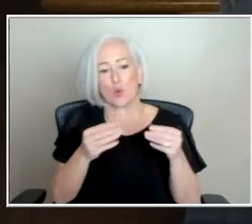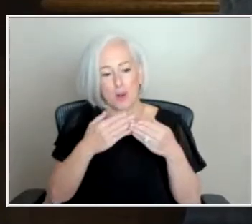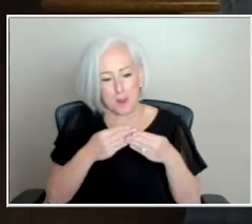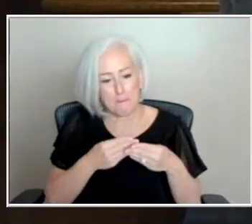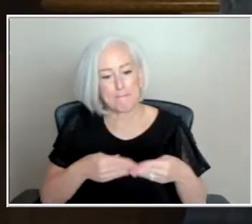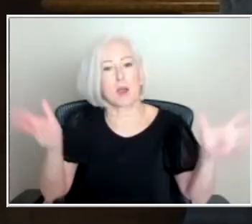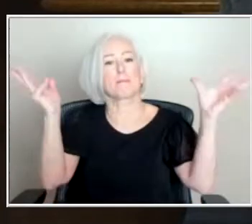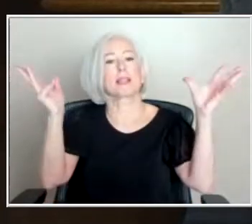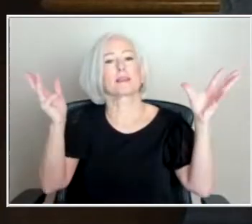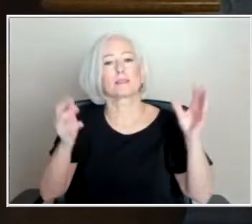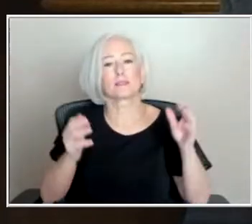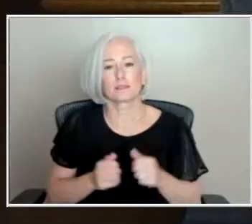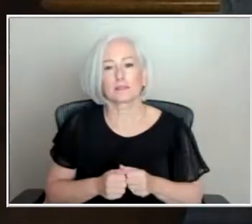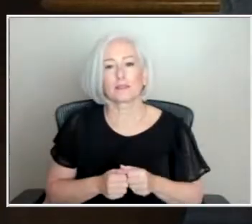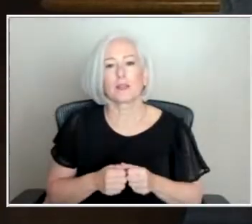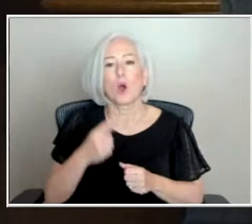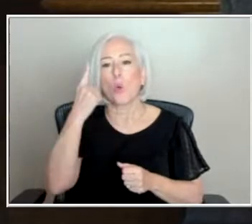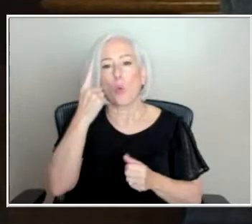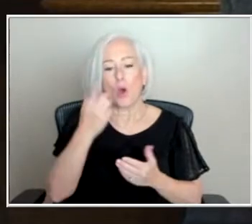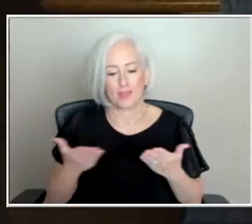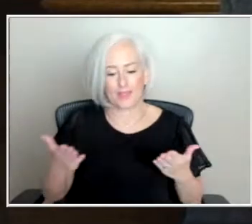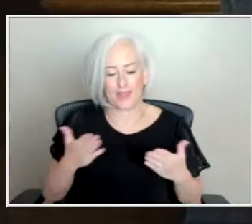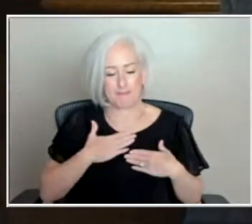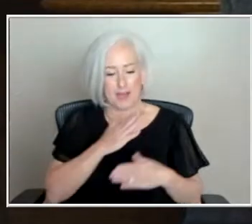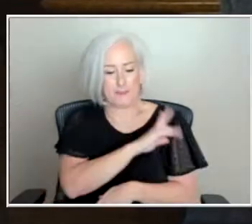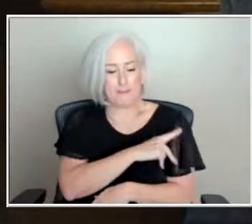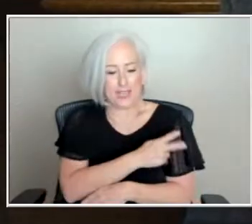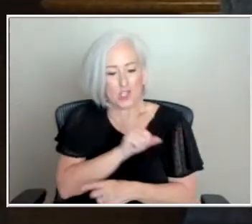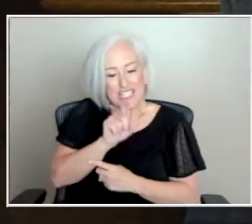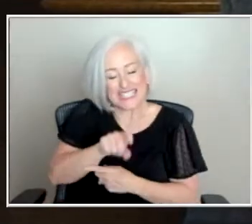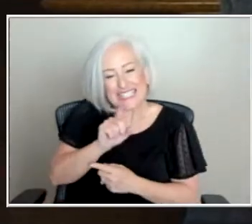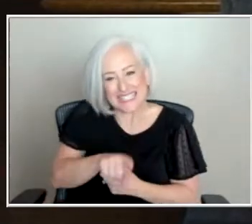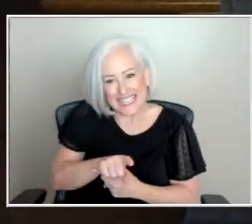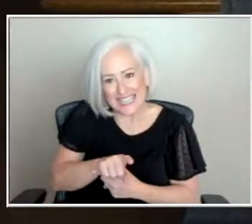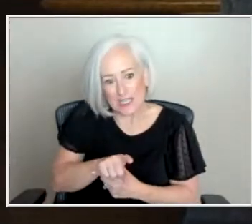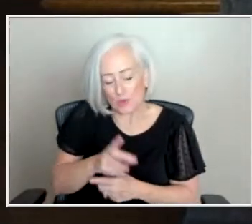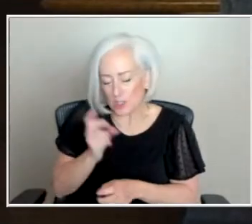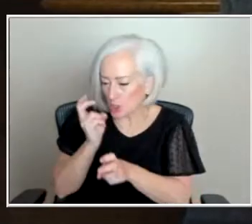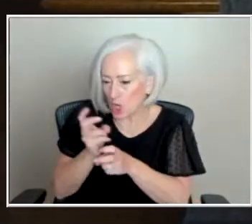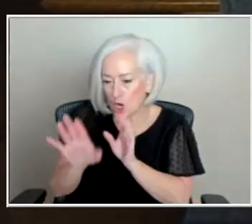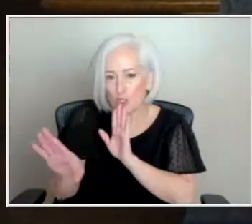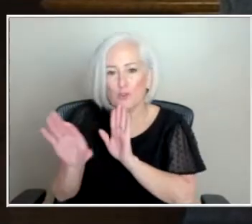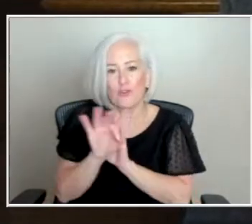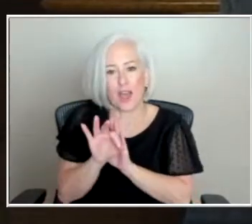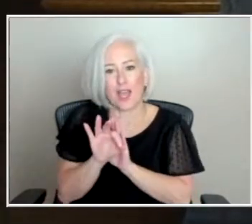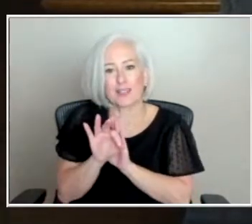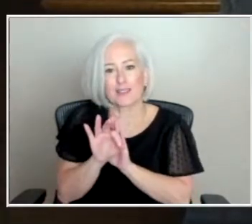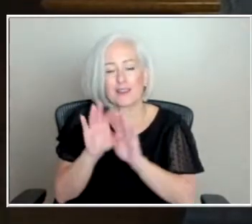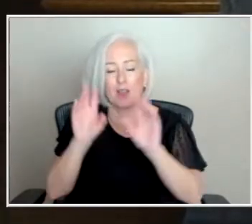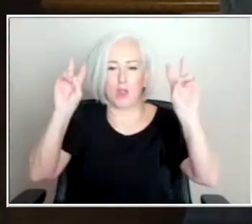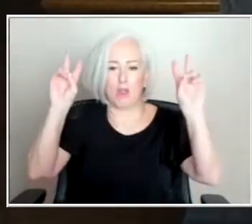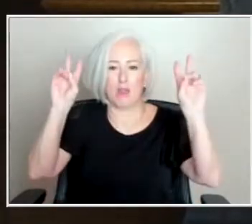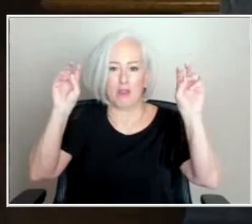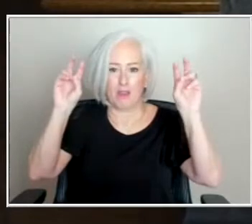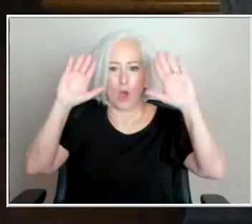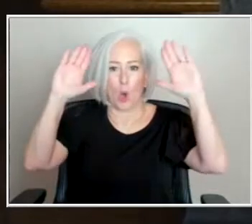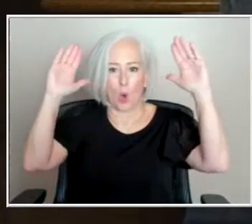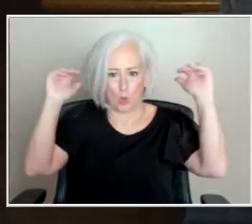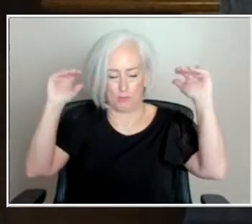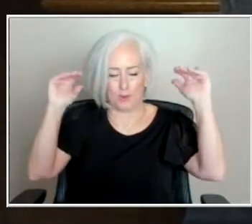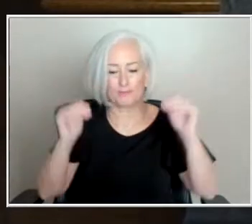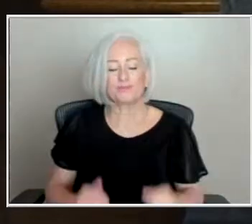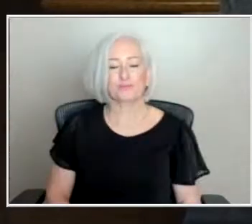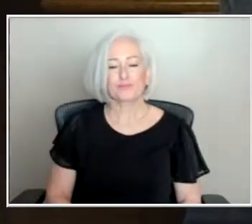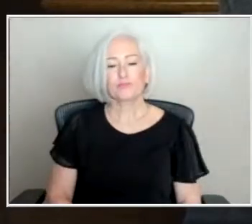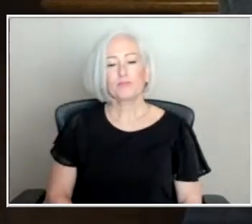one of the biggest things my patients need that I have a difficult time finding for them is hope. And we